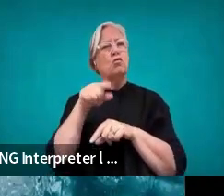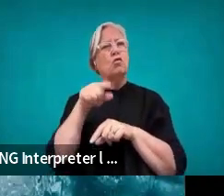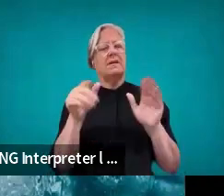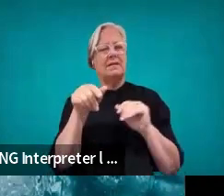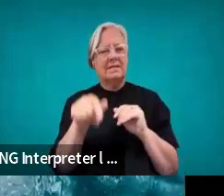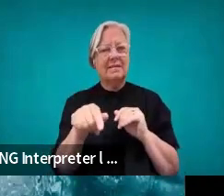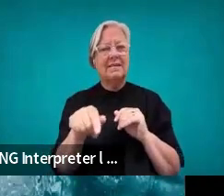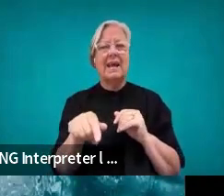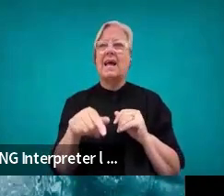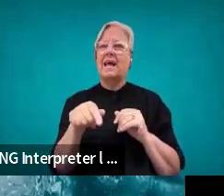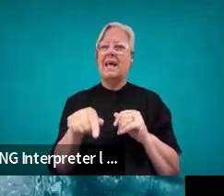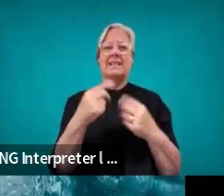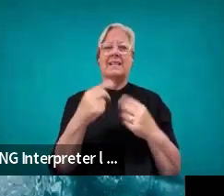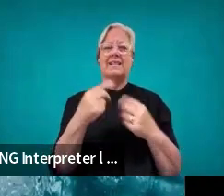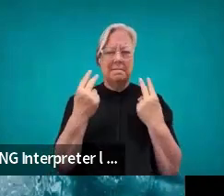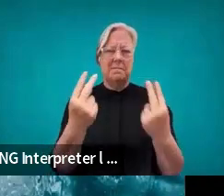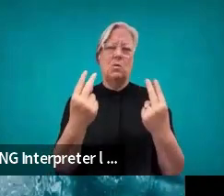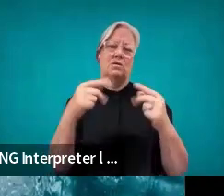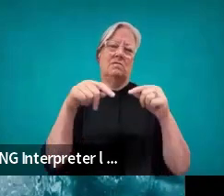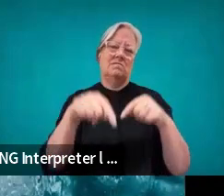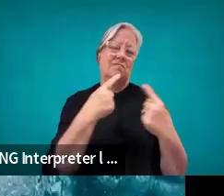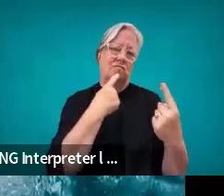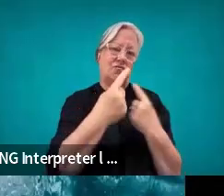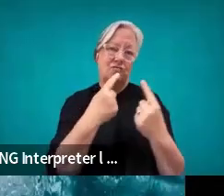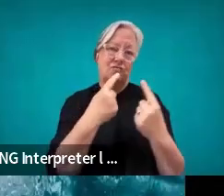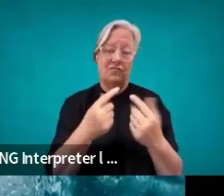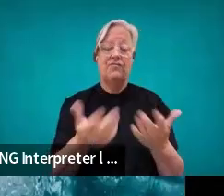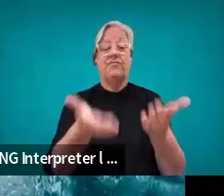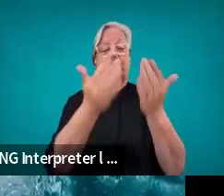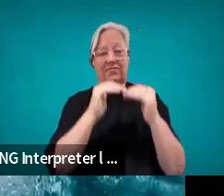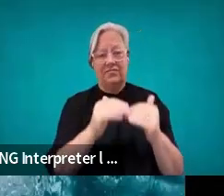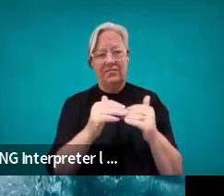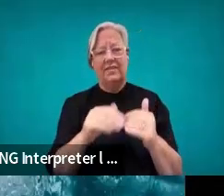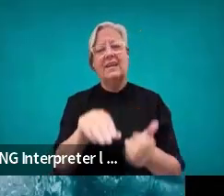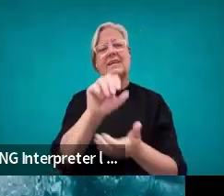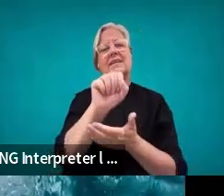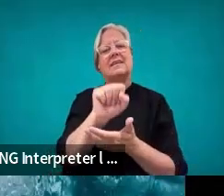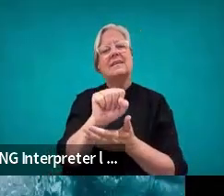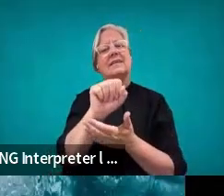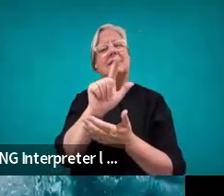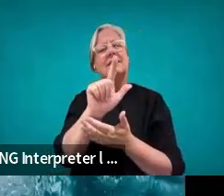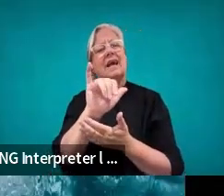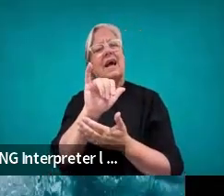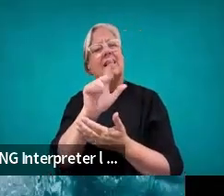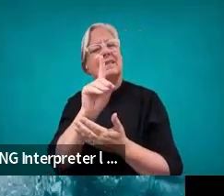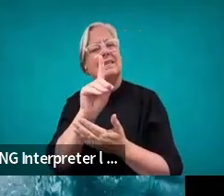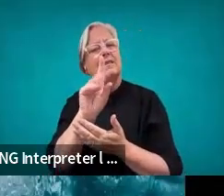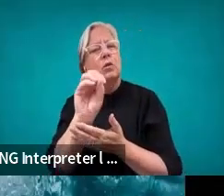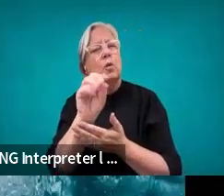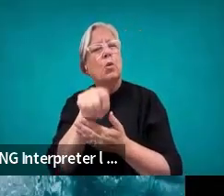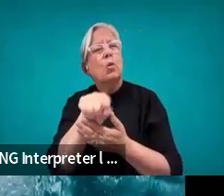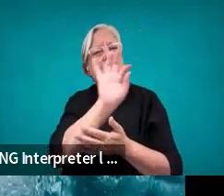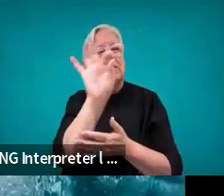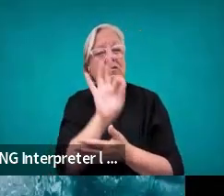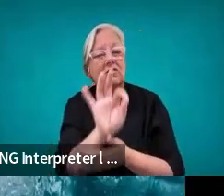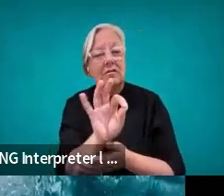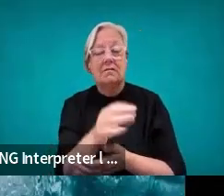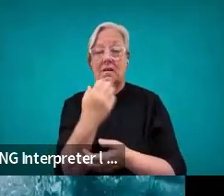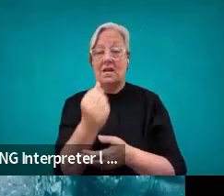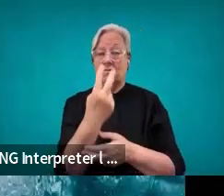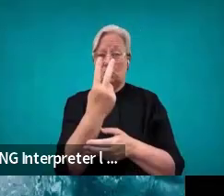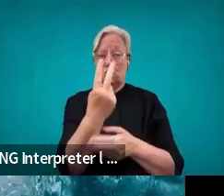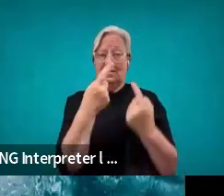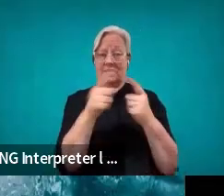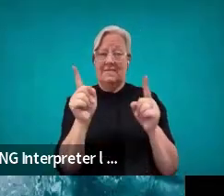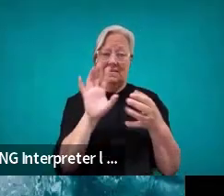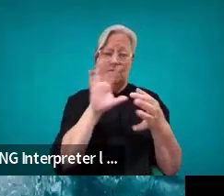our discussion. Next, we're going to go into our Slido activity. Please note there are 2 ways of joining. You can